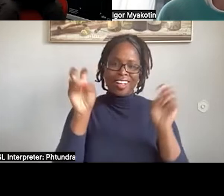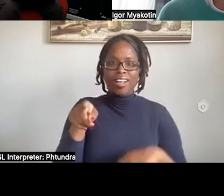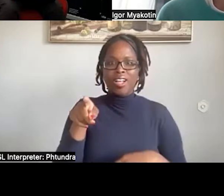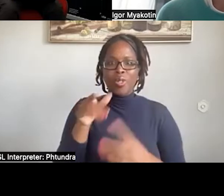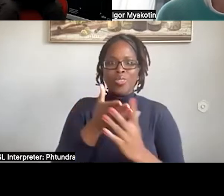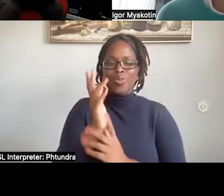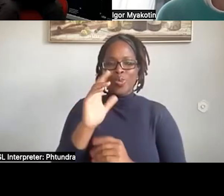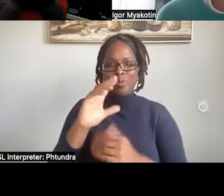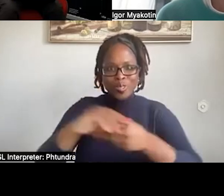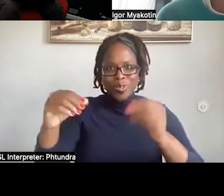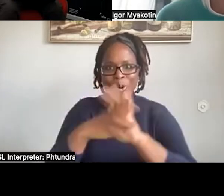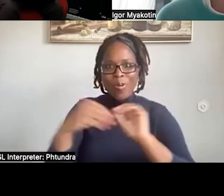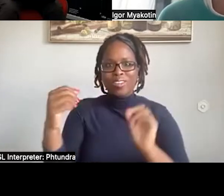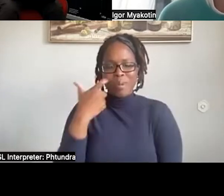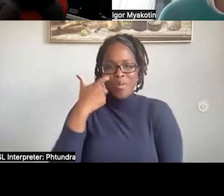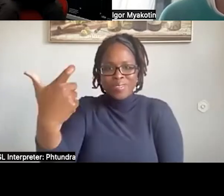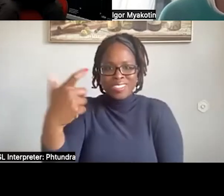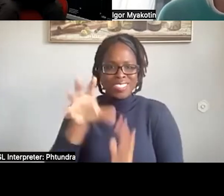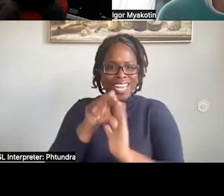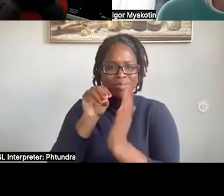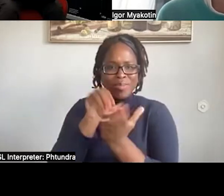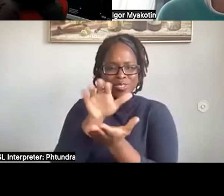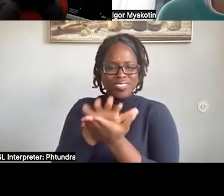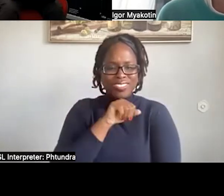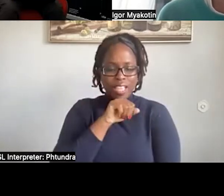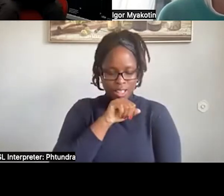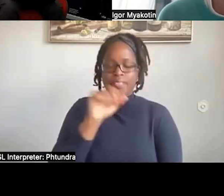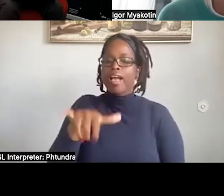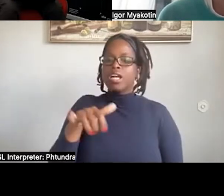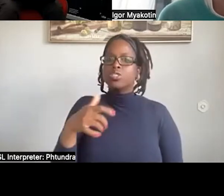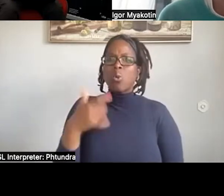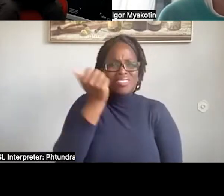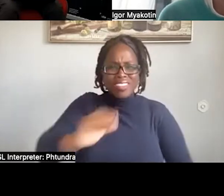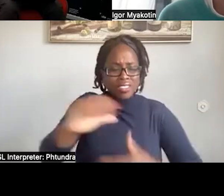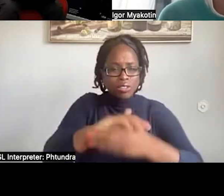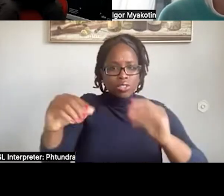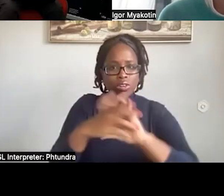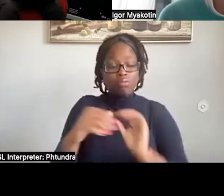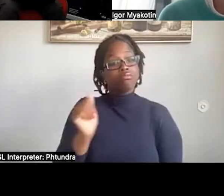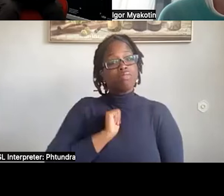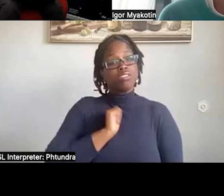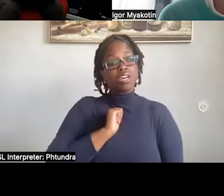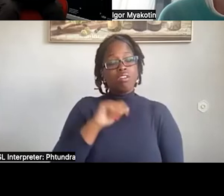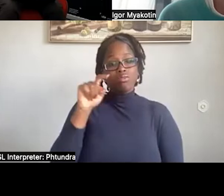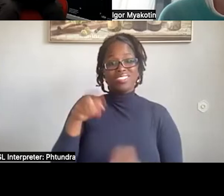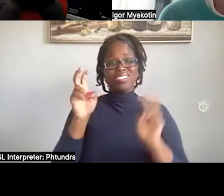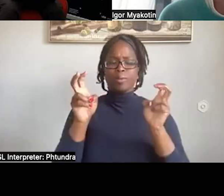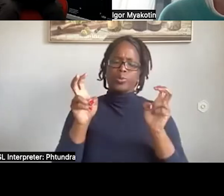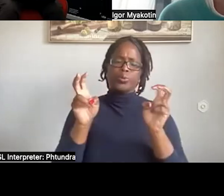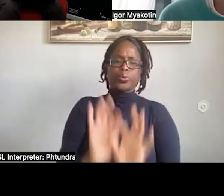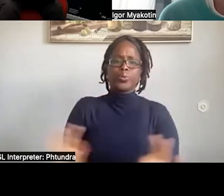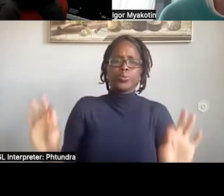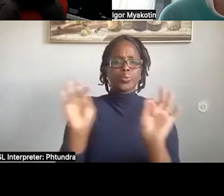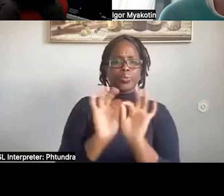and to tell any kind of stories. And for me particular, this topic was very important because